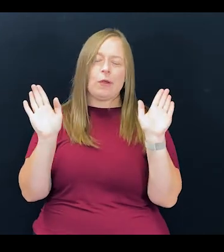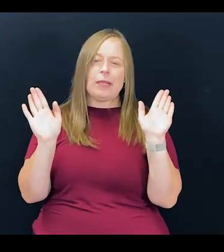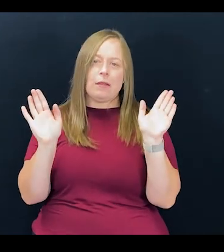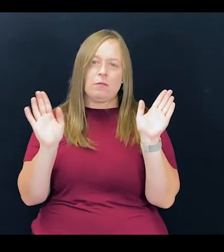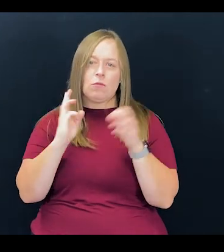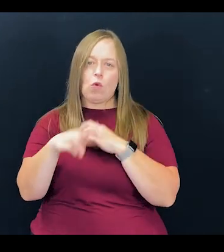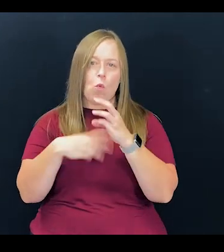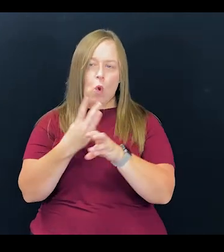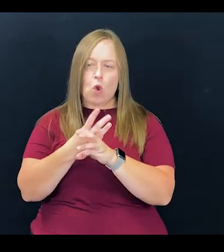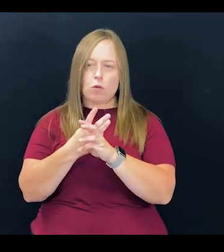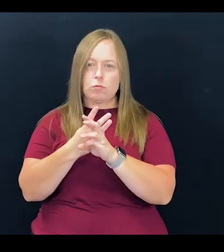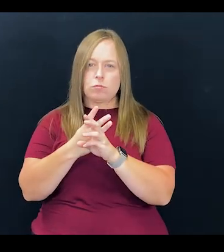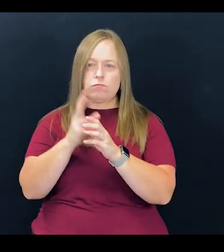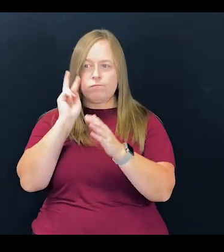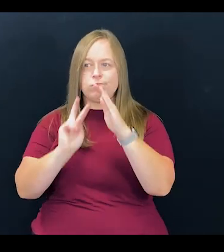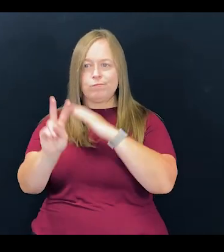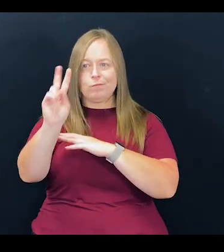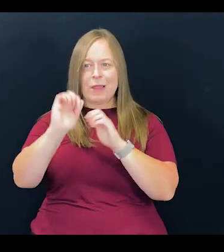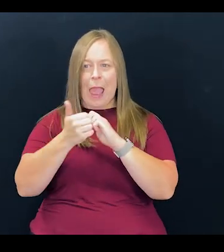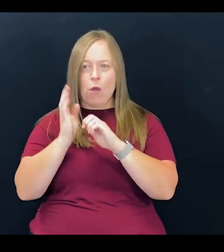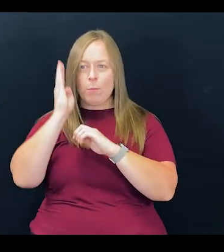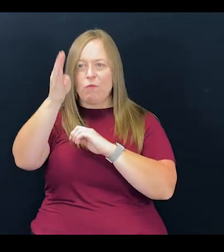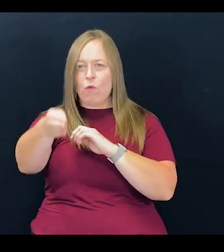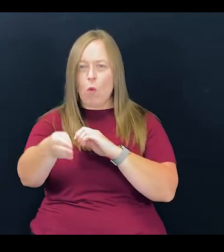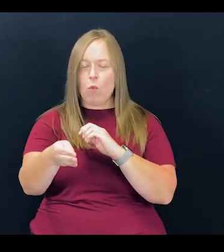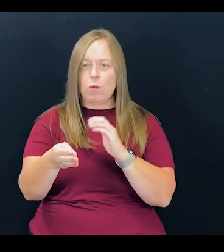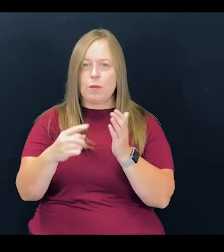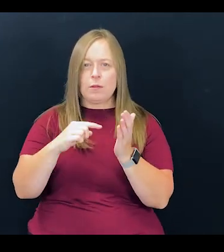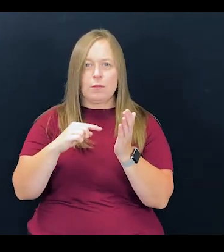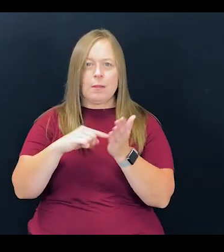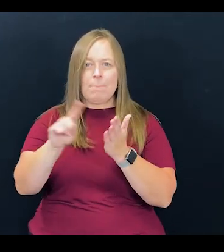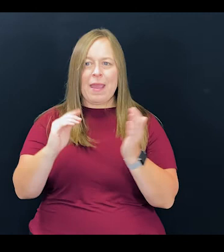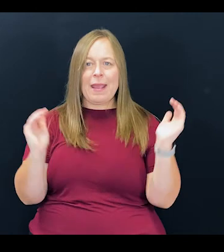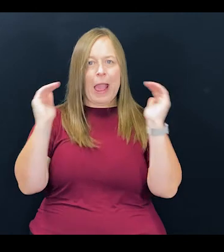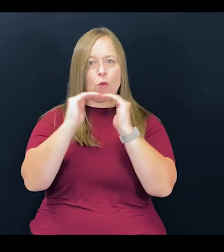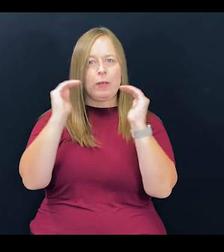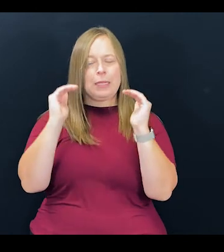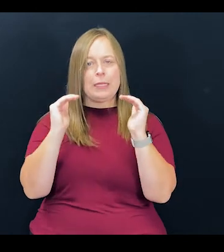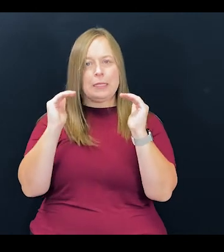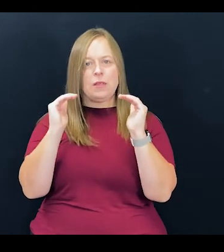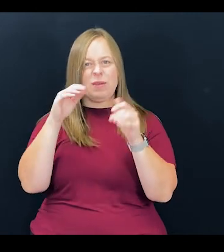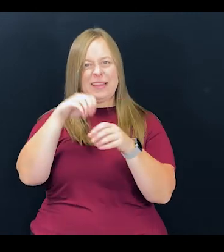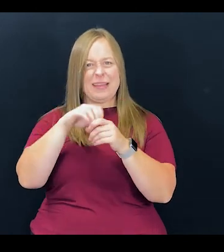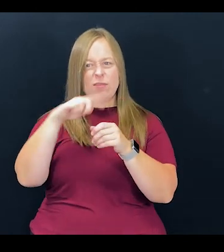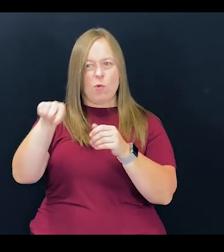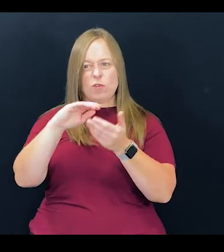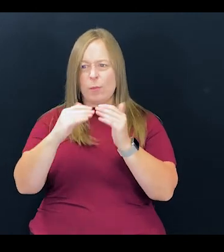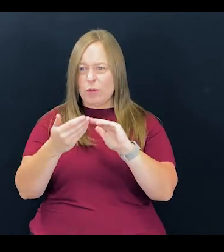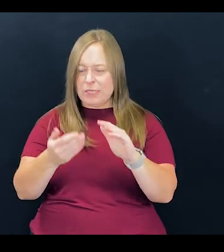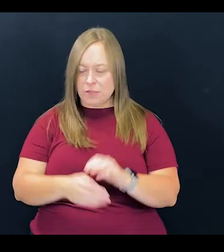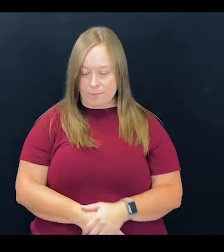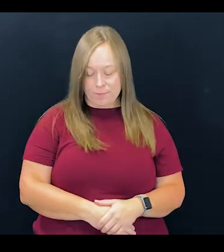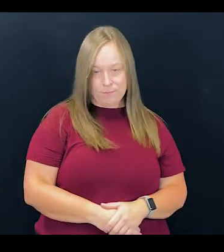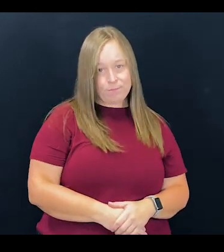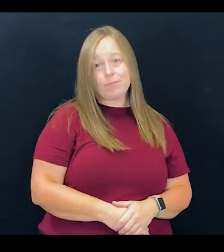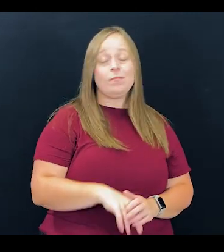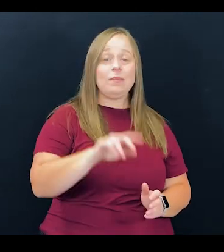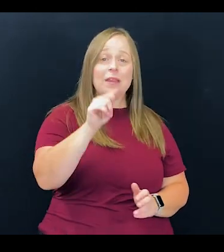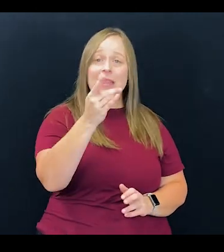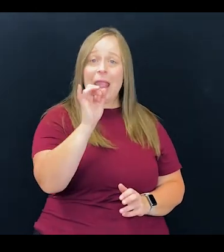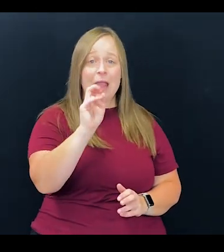in general terms. How are we looking as far as moving forward towards pay equity within these